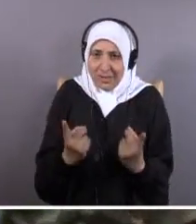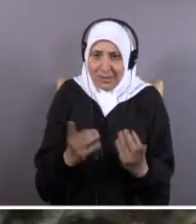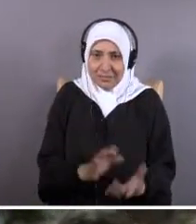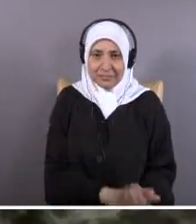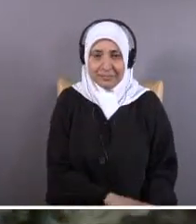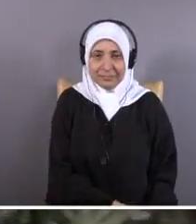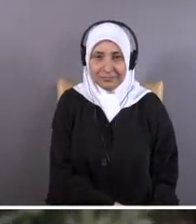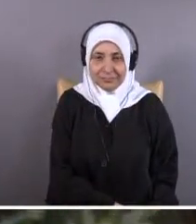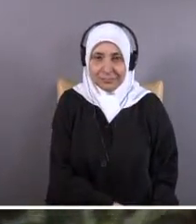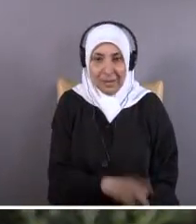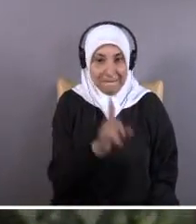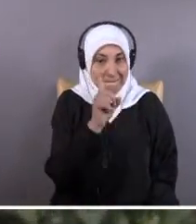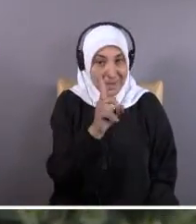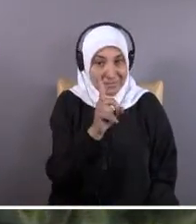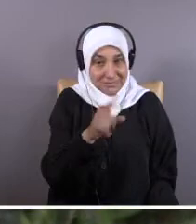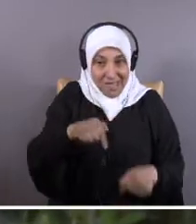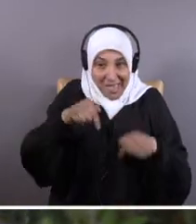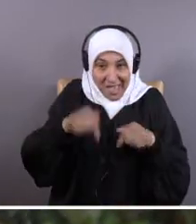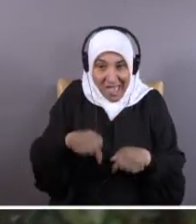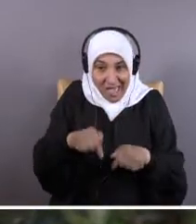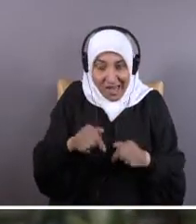But we do that.